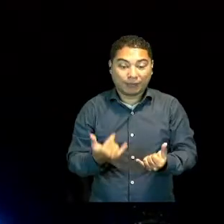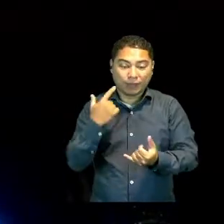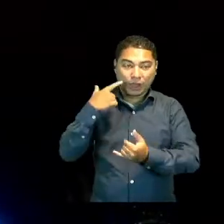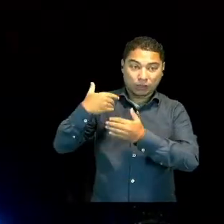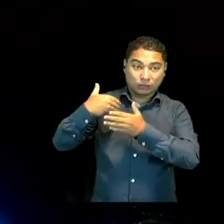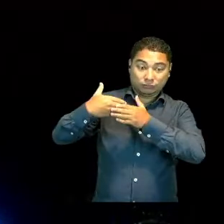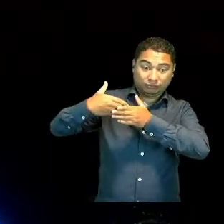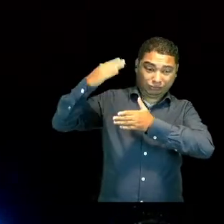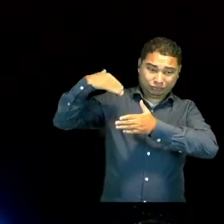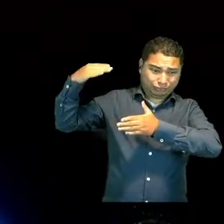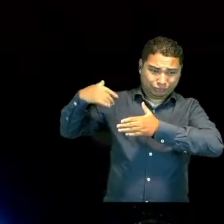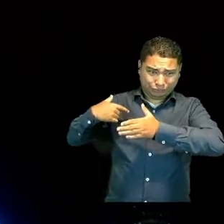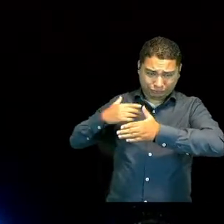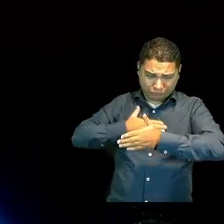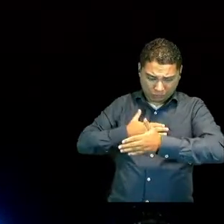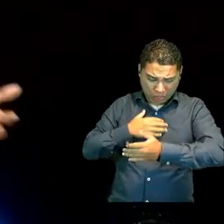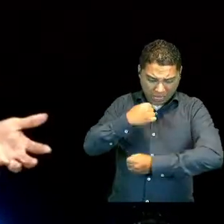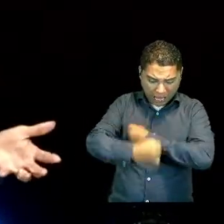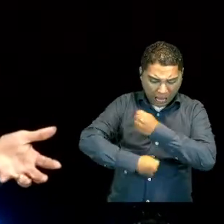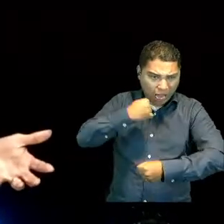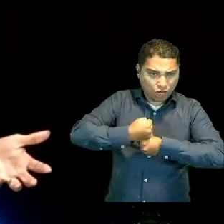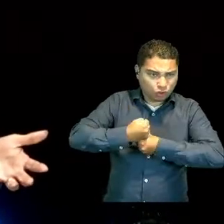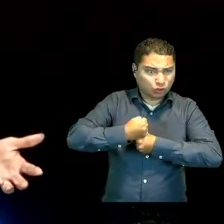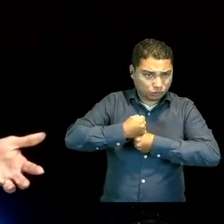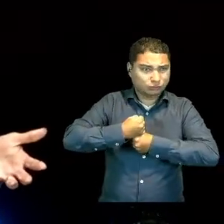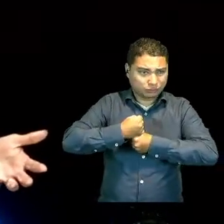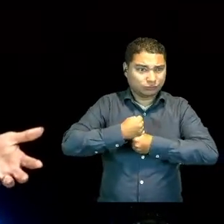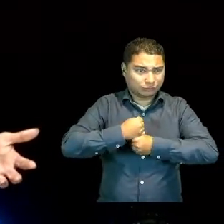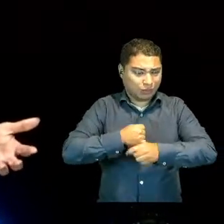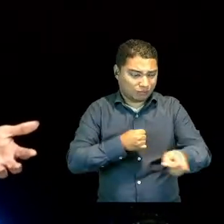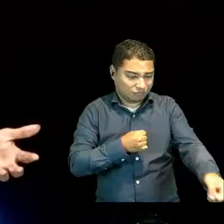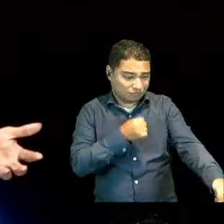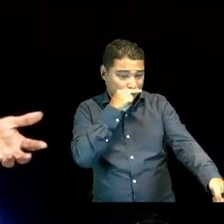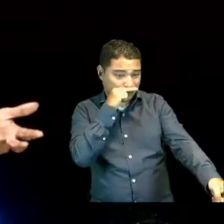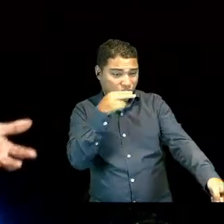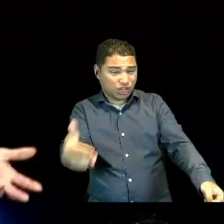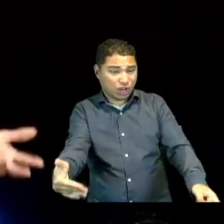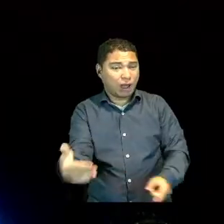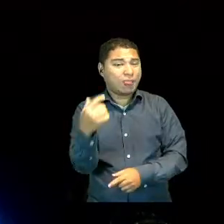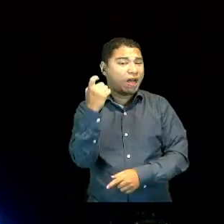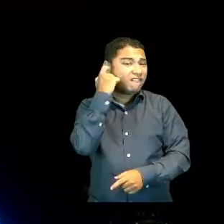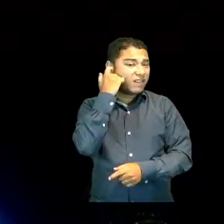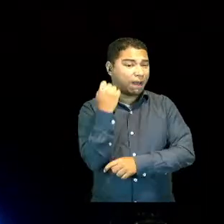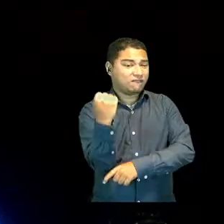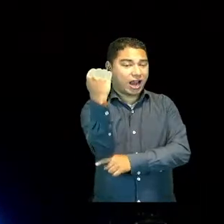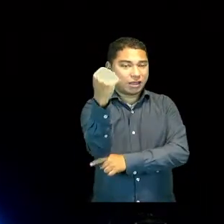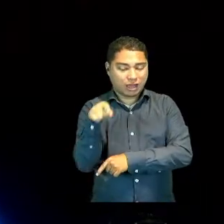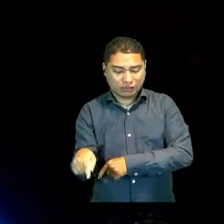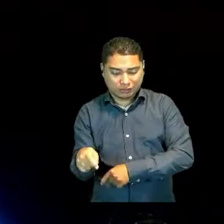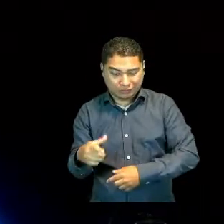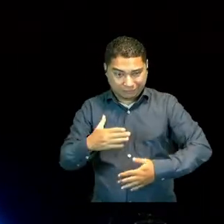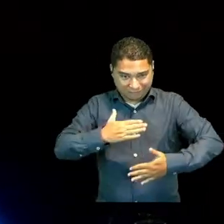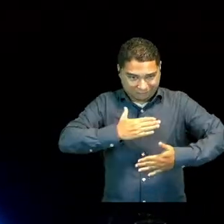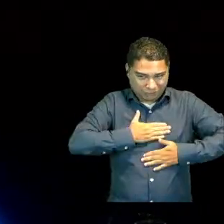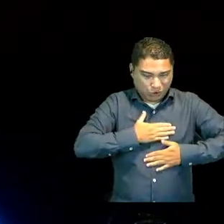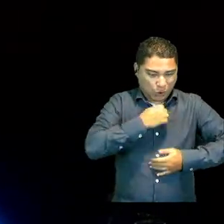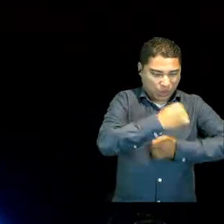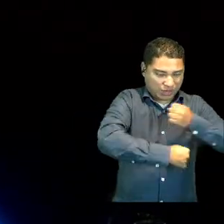than Francia. She's a little girl in relation to where I am in